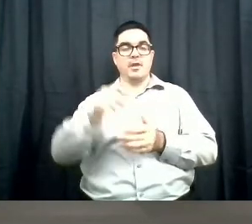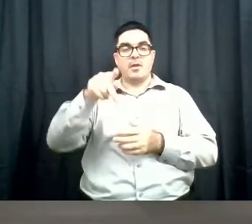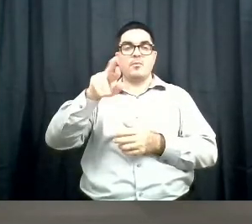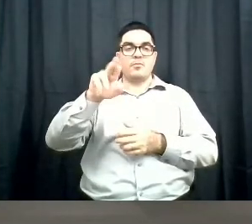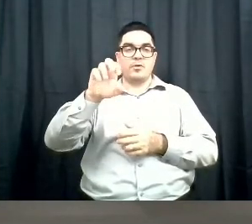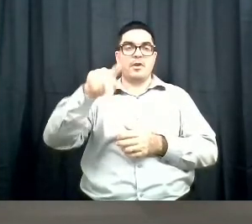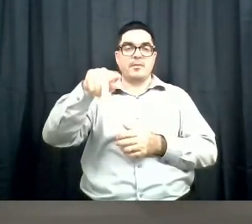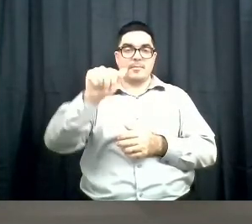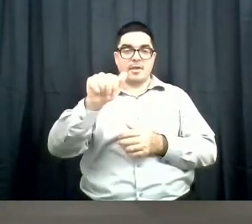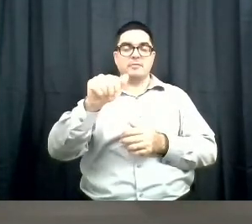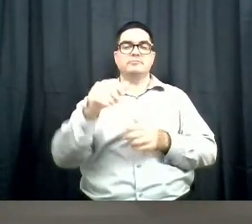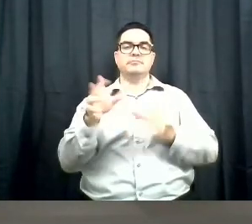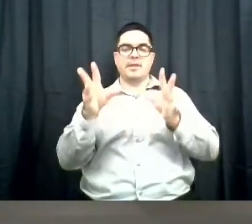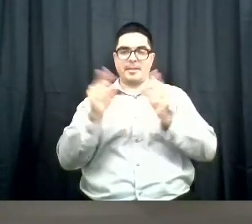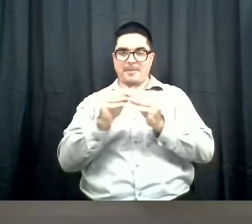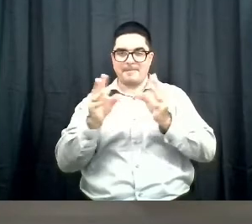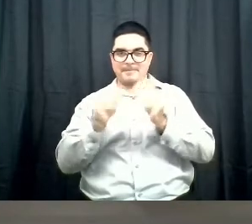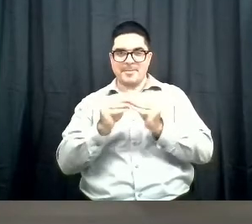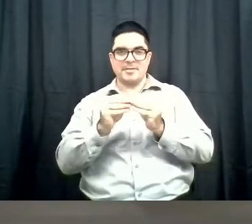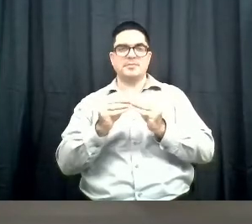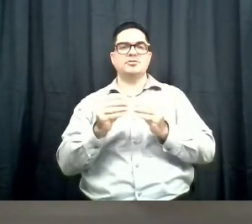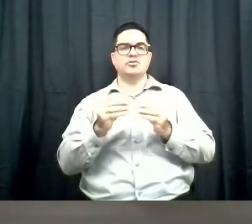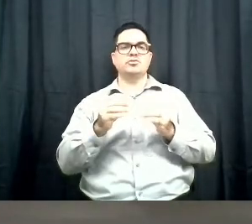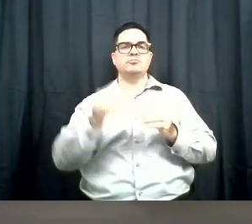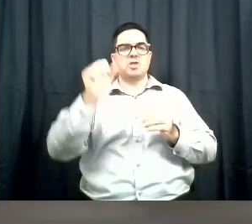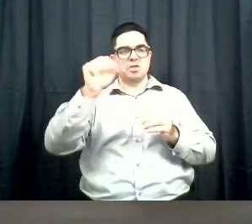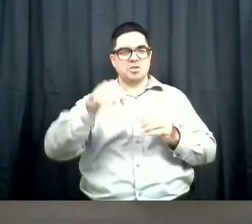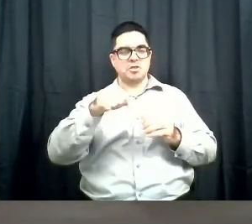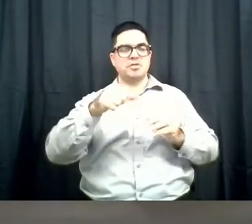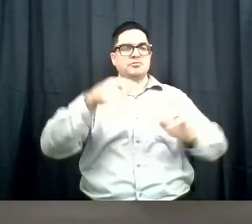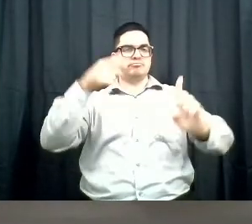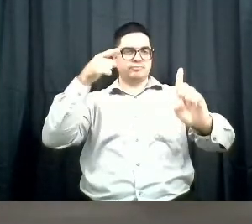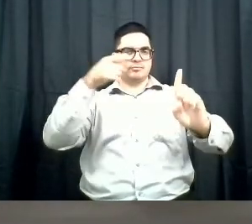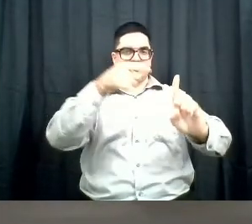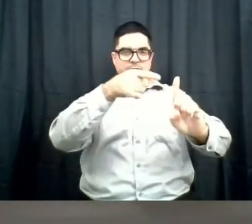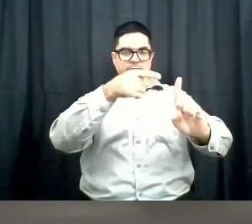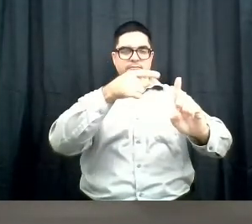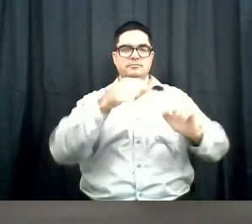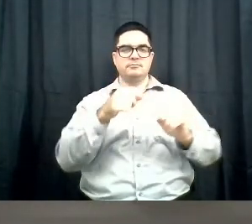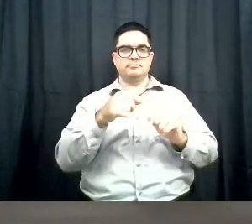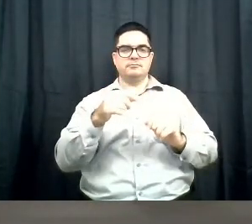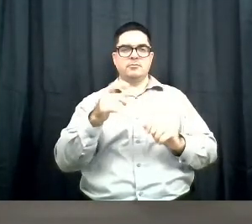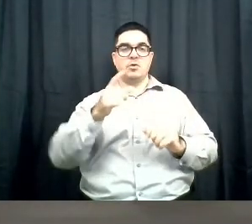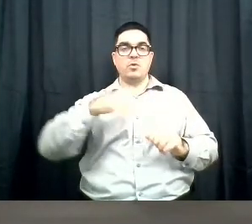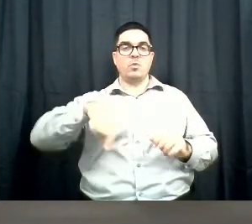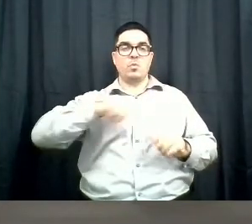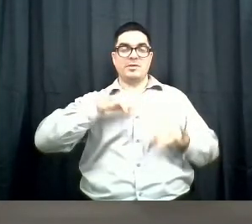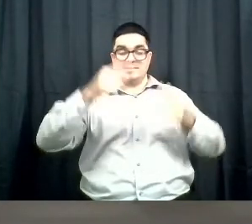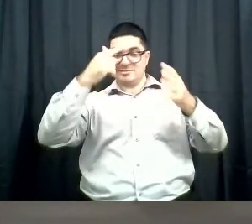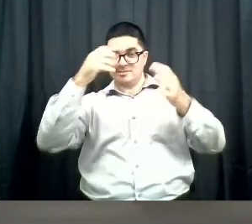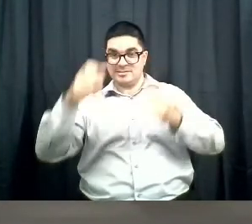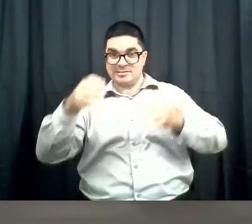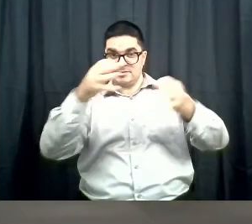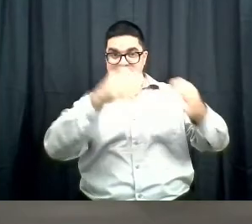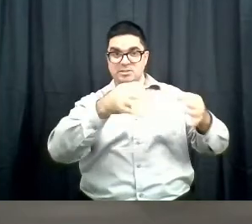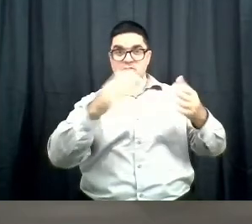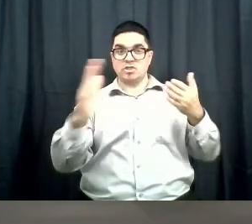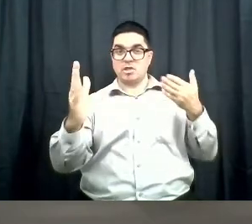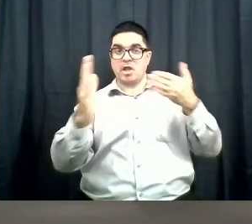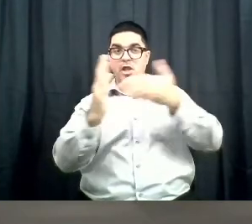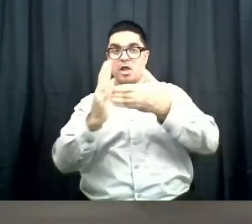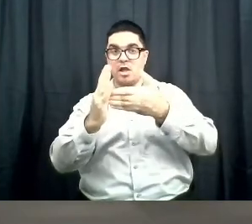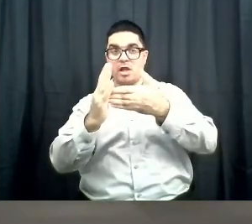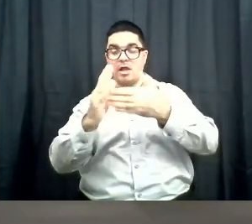track to achieve the 20% renewable target by 2022, which shows that our decision has not hindered the ability of the island to reach